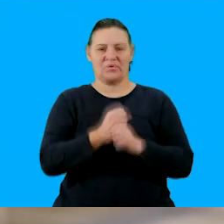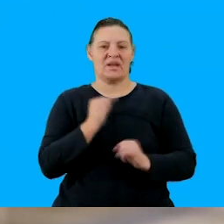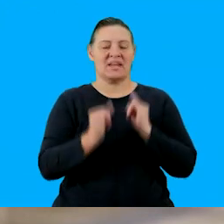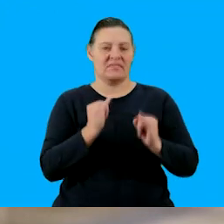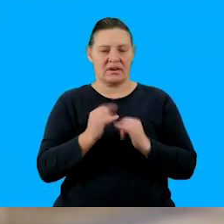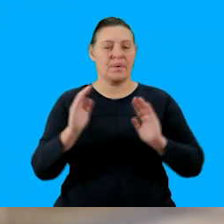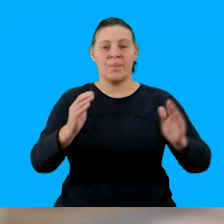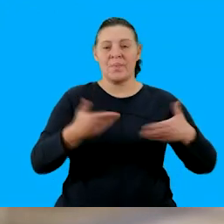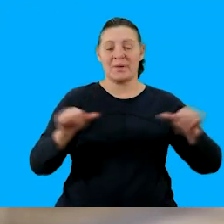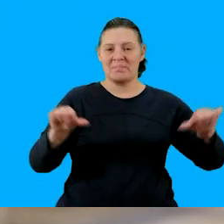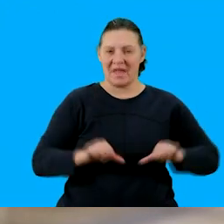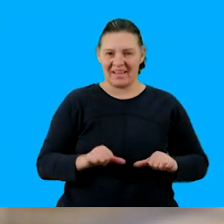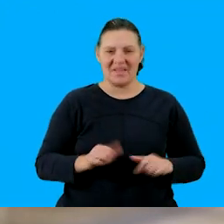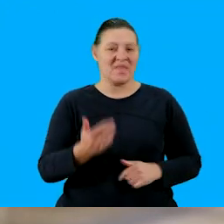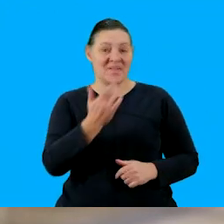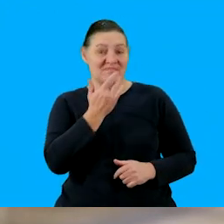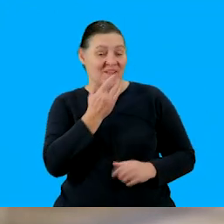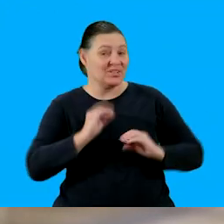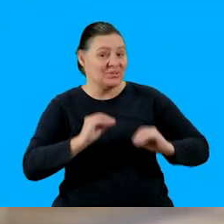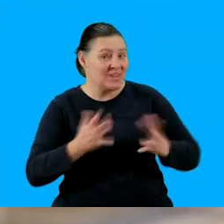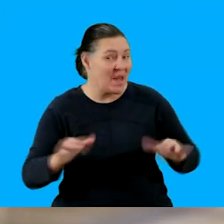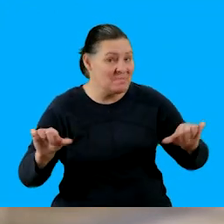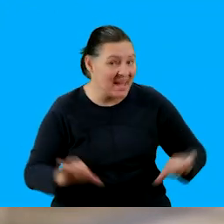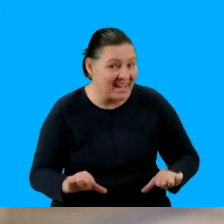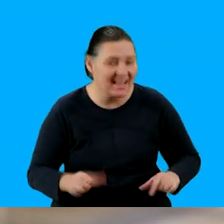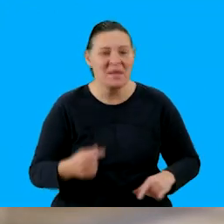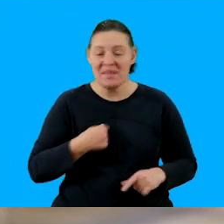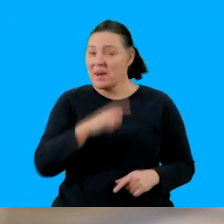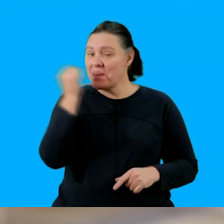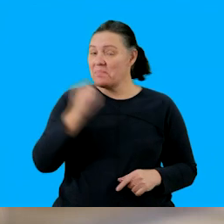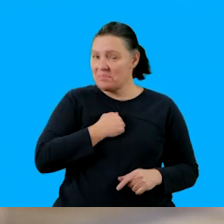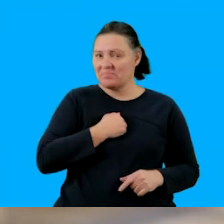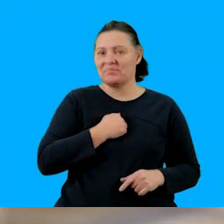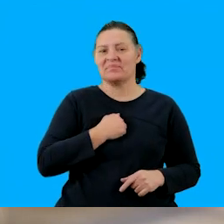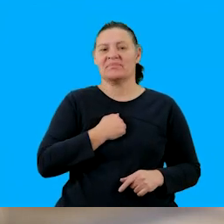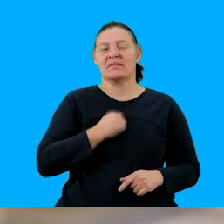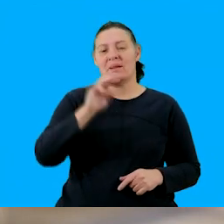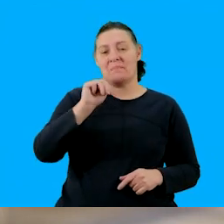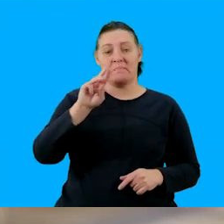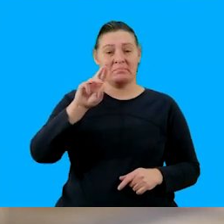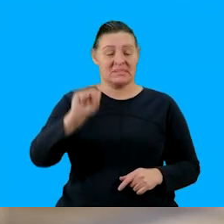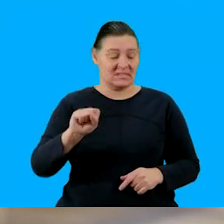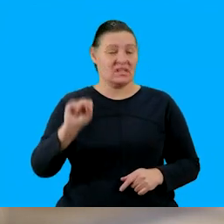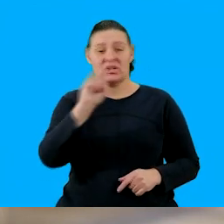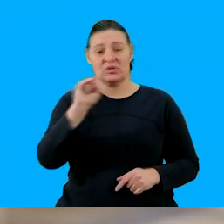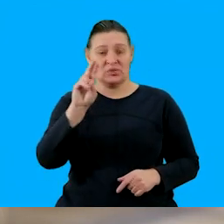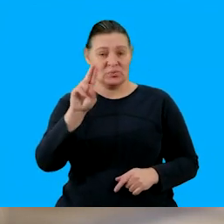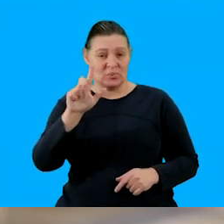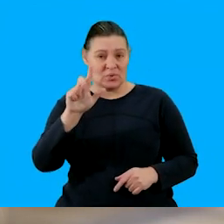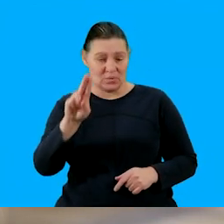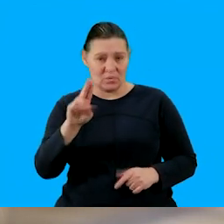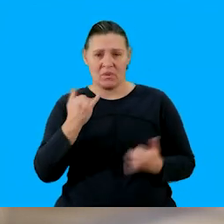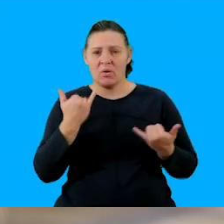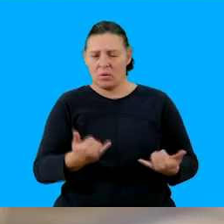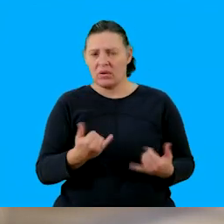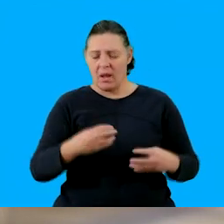Good day, grade 11s, and welcome back. Your favorite tutor is back. I go by the name of Ms. Zulu. So today we are going to